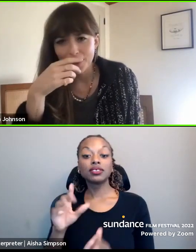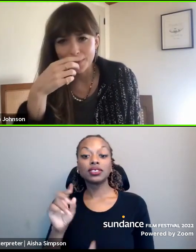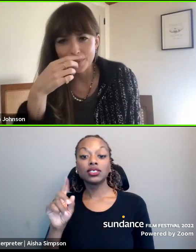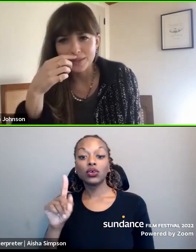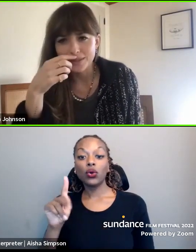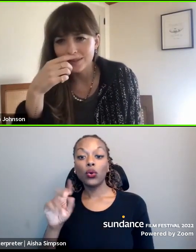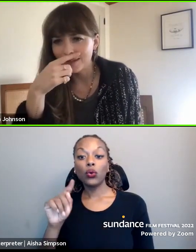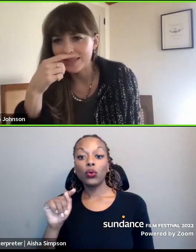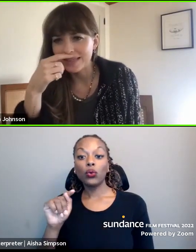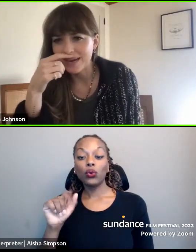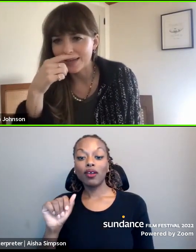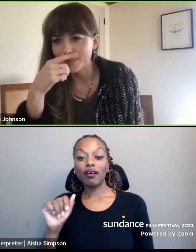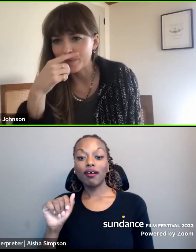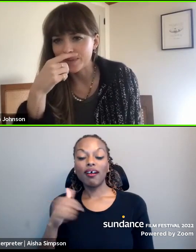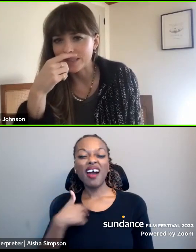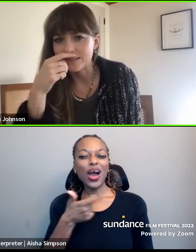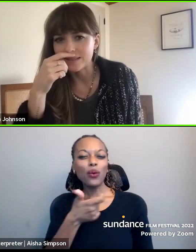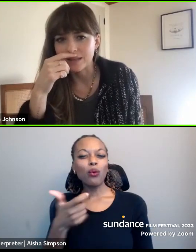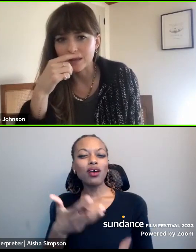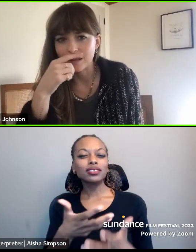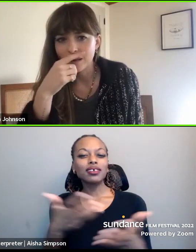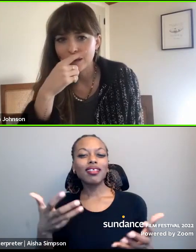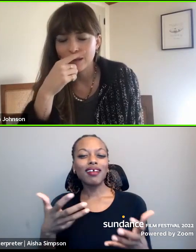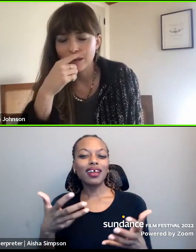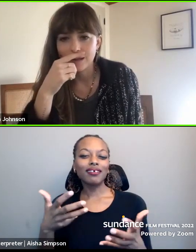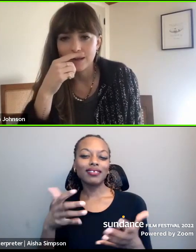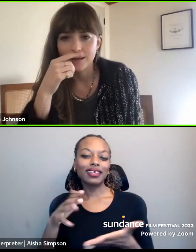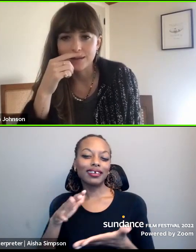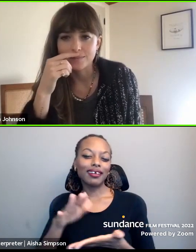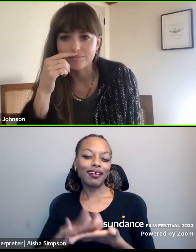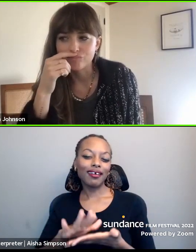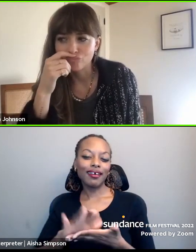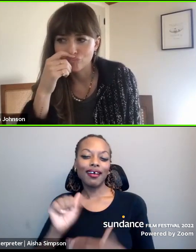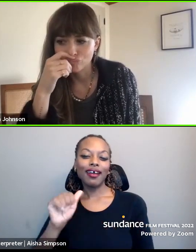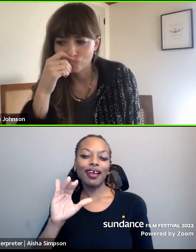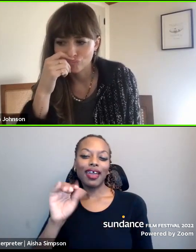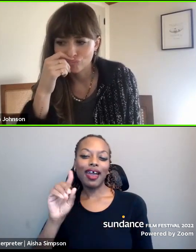I don't know. I've been watching a lot of the Academy movies and